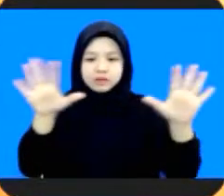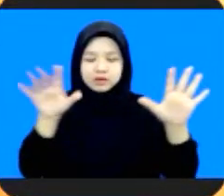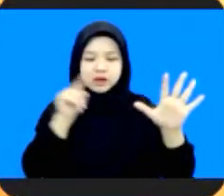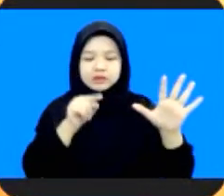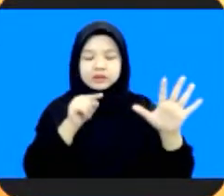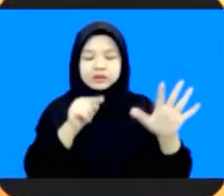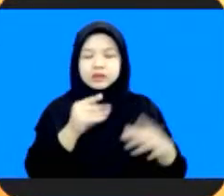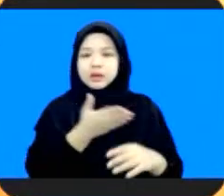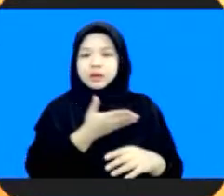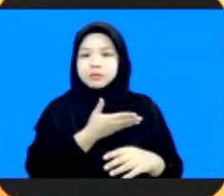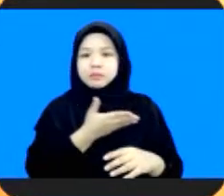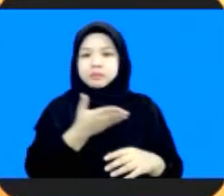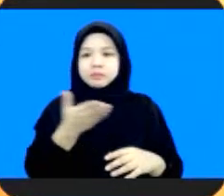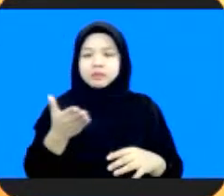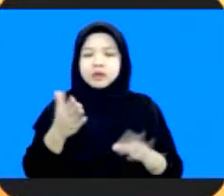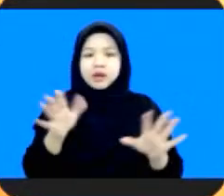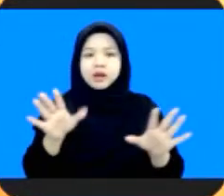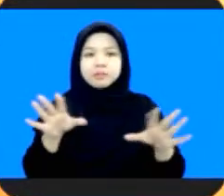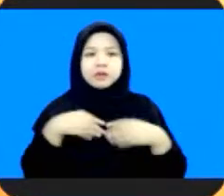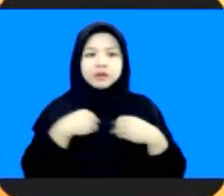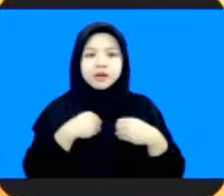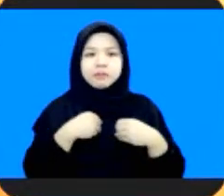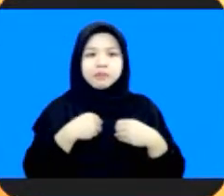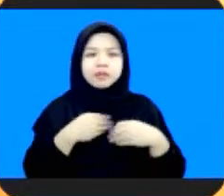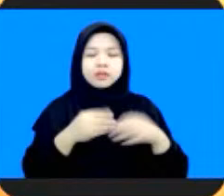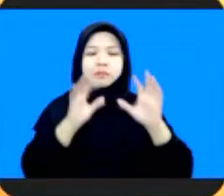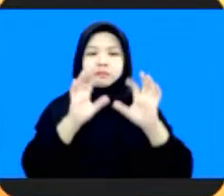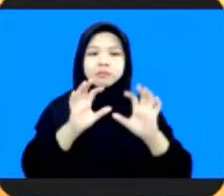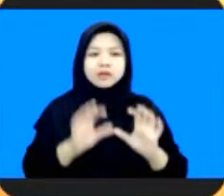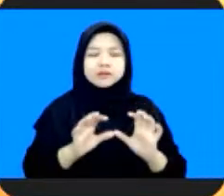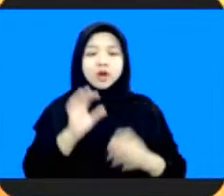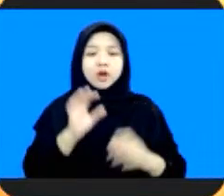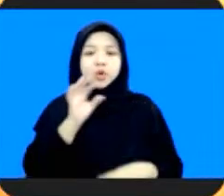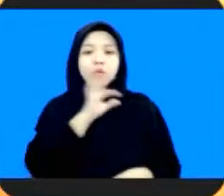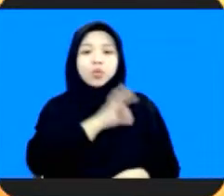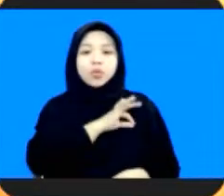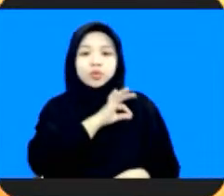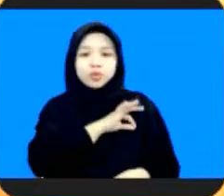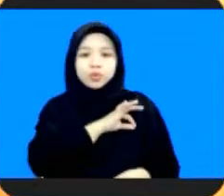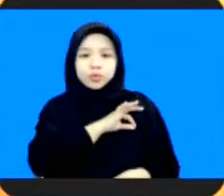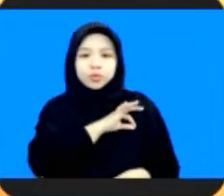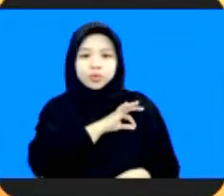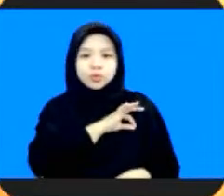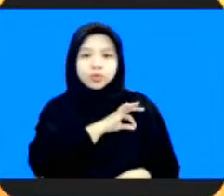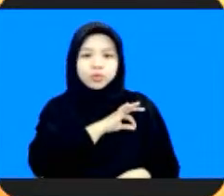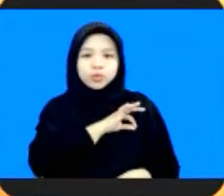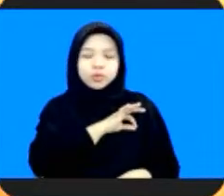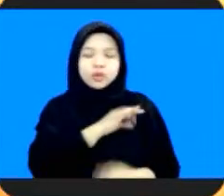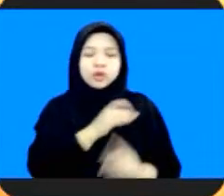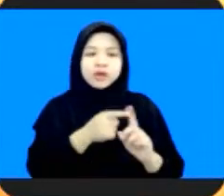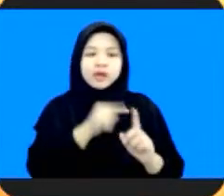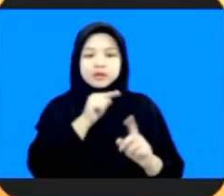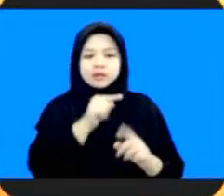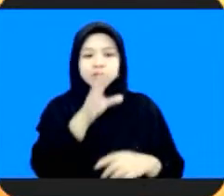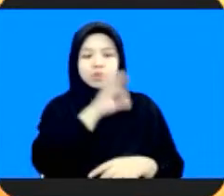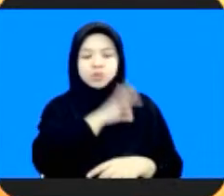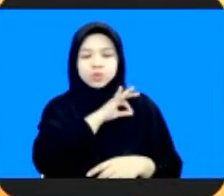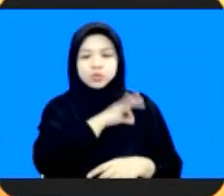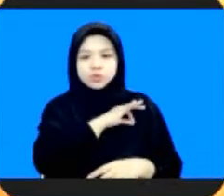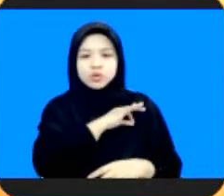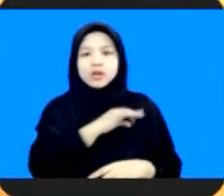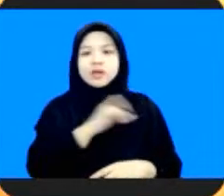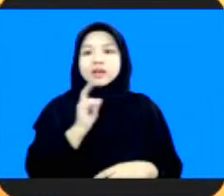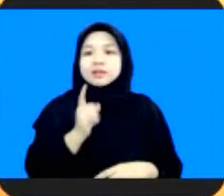benefit from what they're doing, and it costs a lot for society. It causes outbreak,